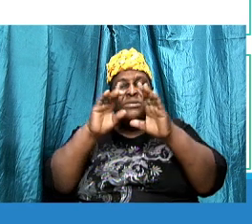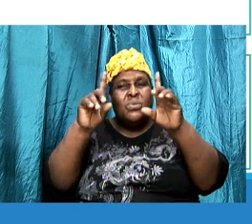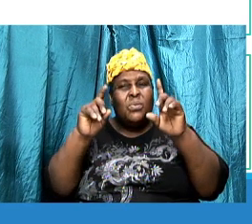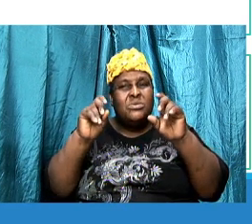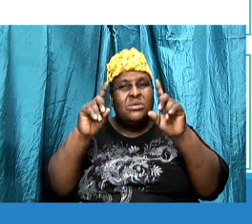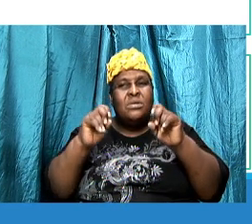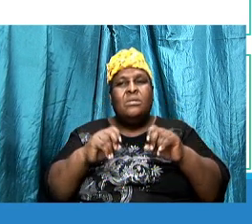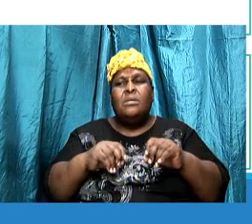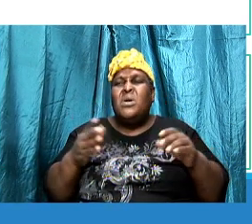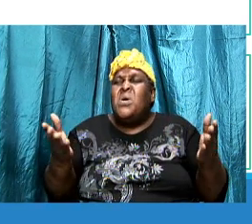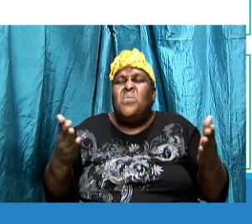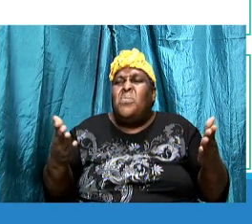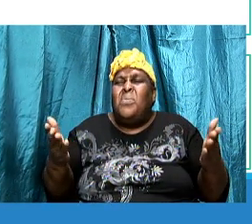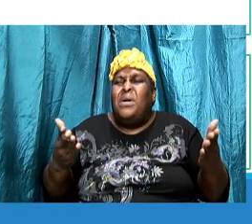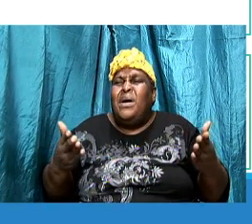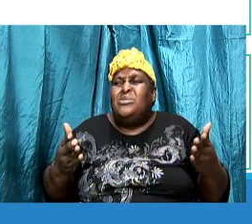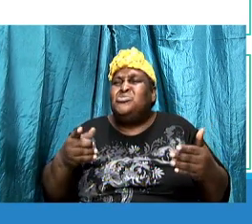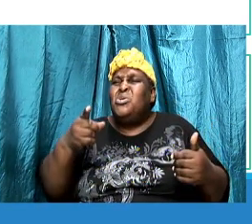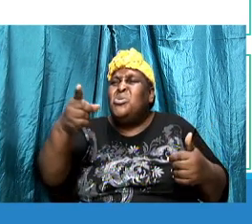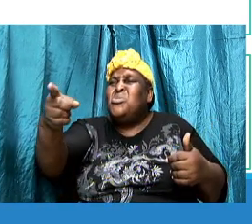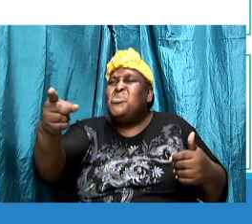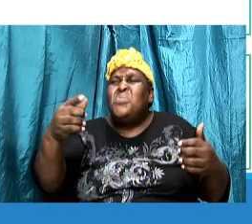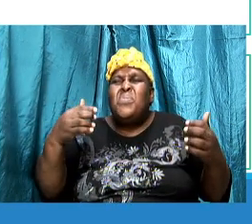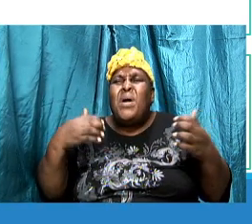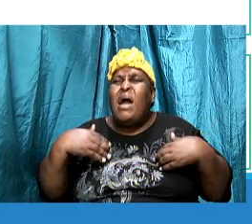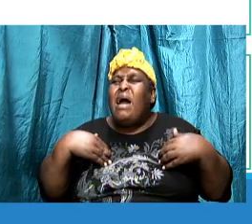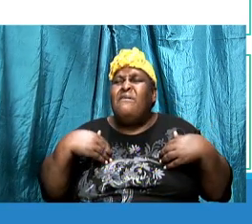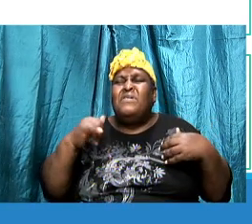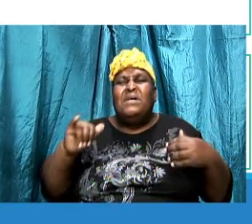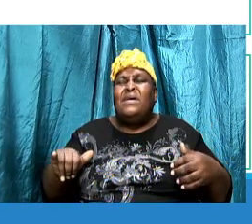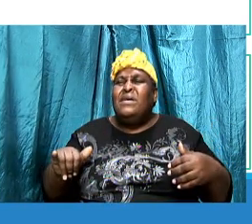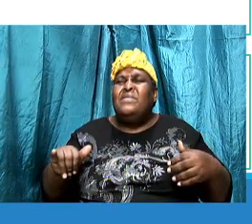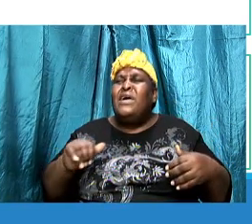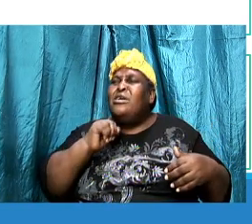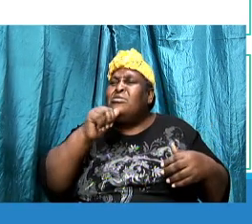what have you that you did not receive?